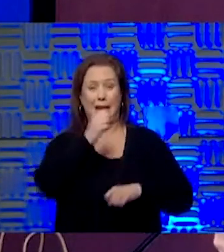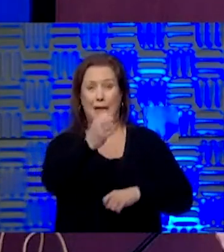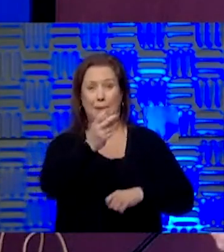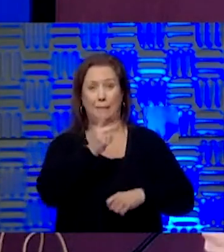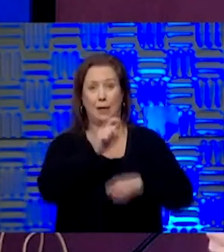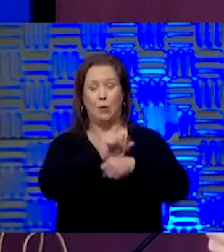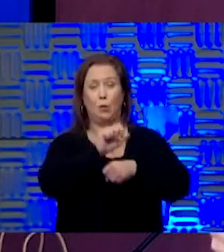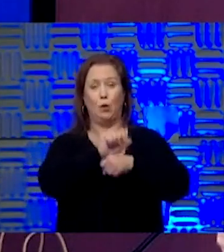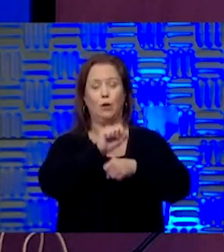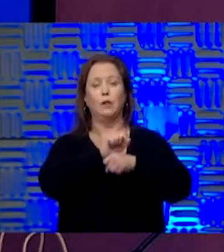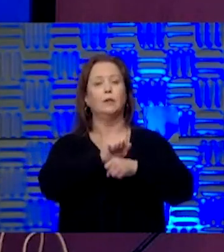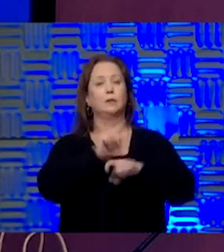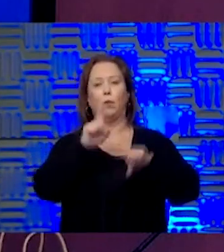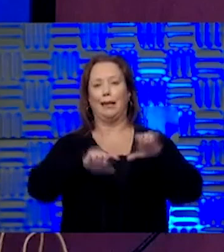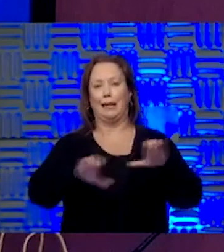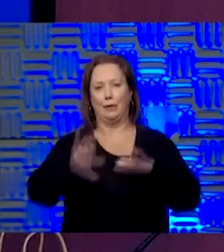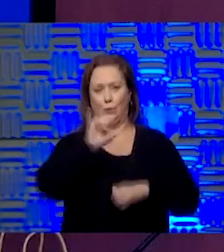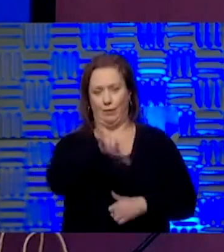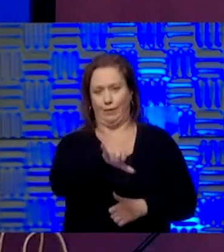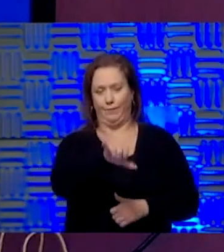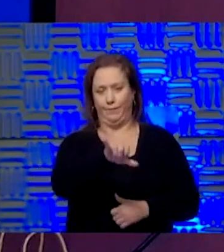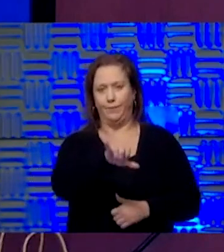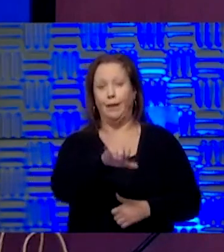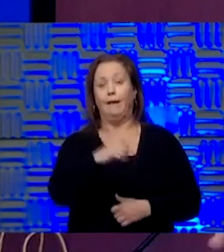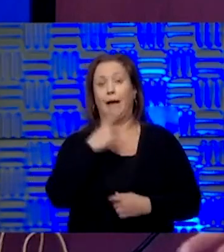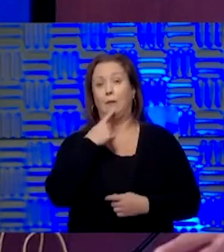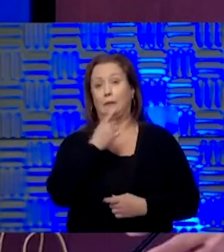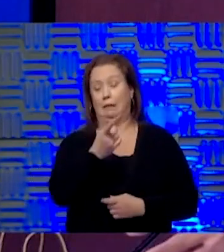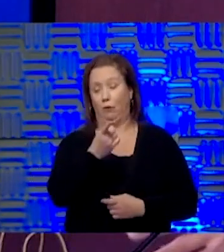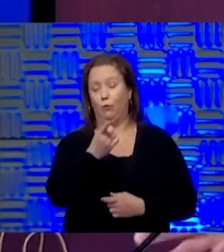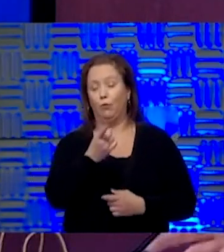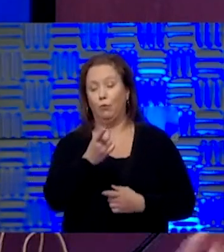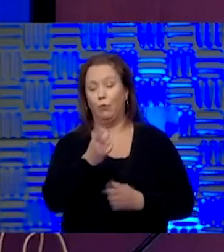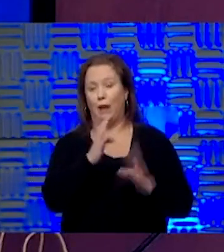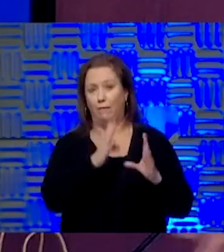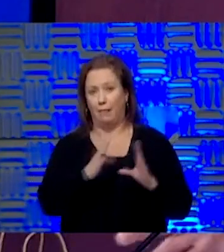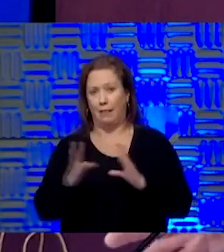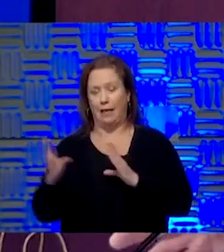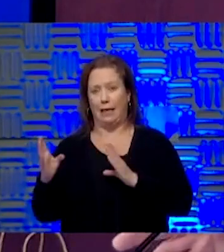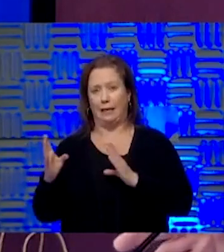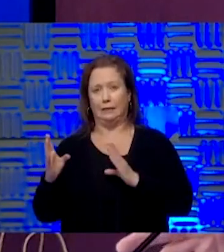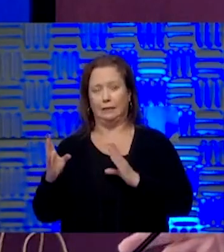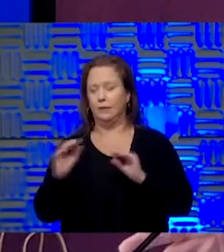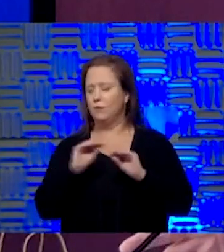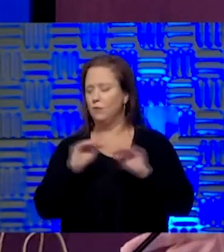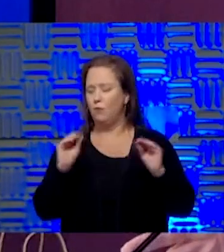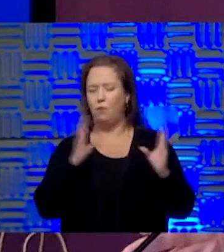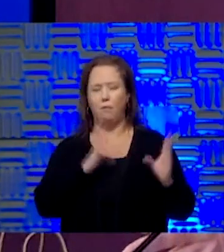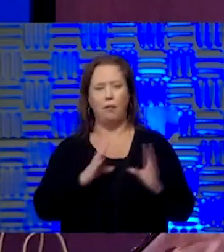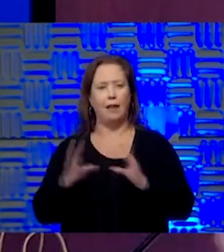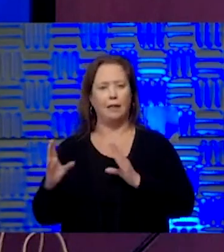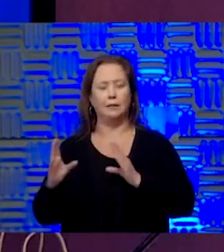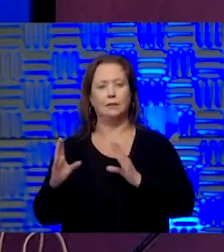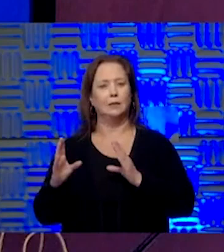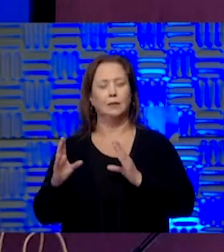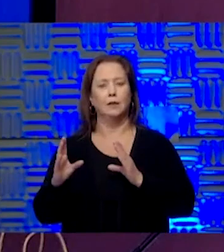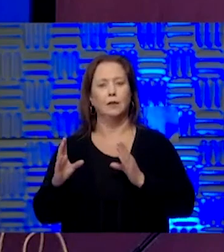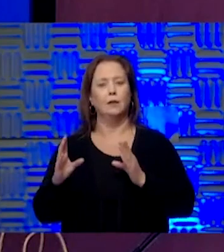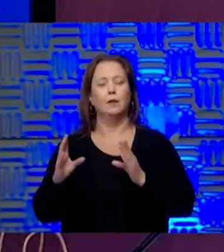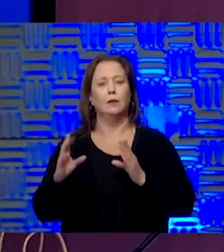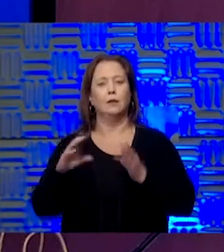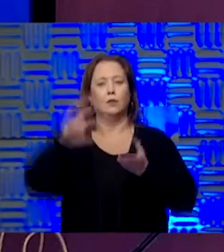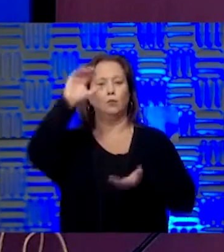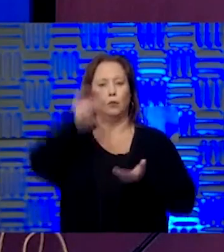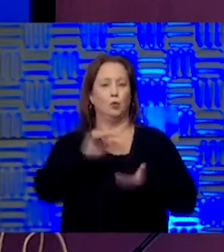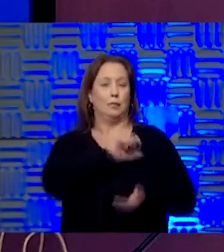we can't do that. So I can tell you that we've got plans. Nowhere in those plans is a plan to